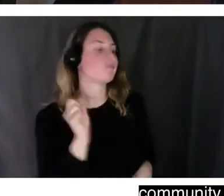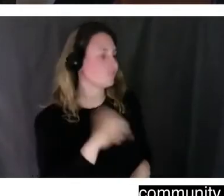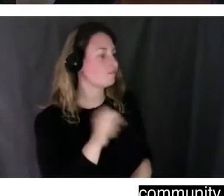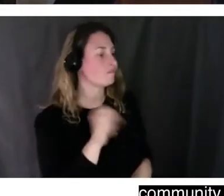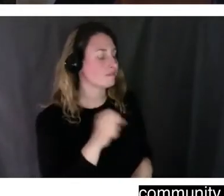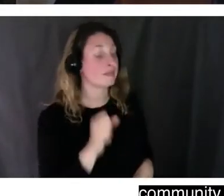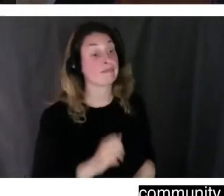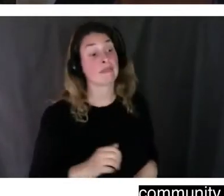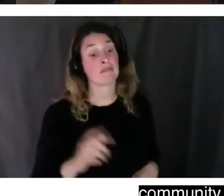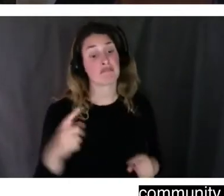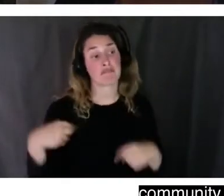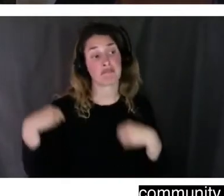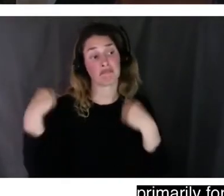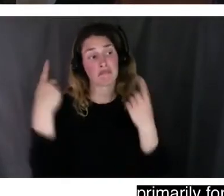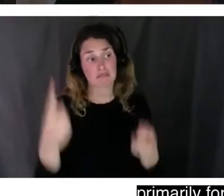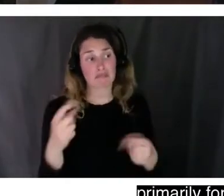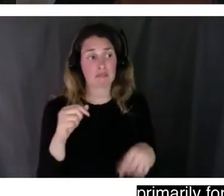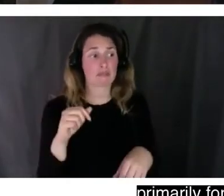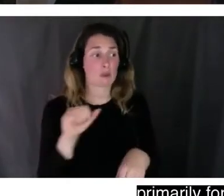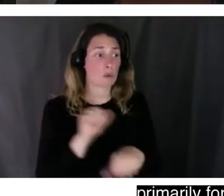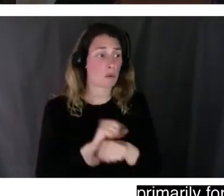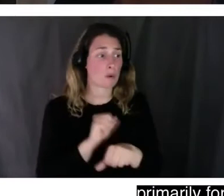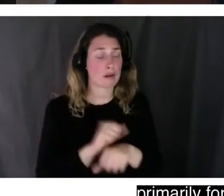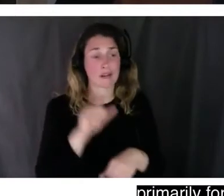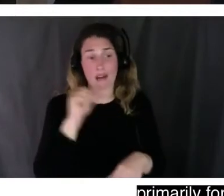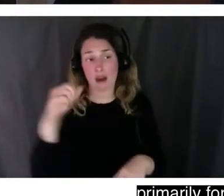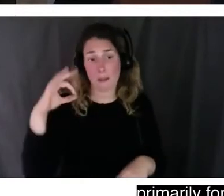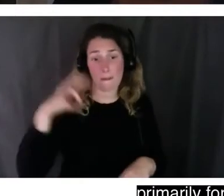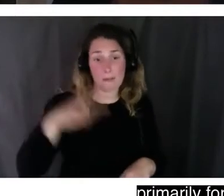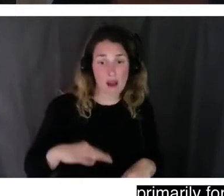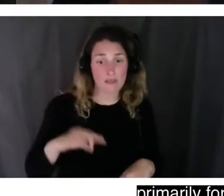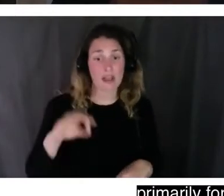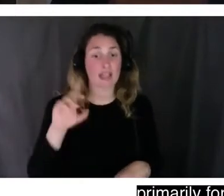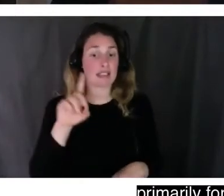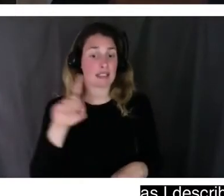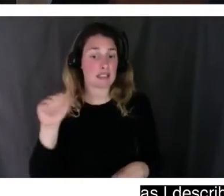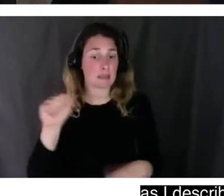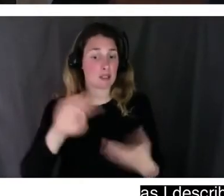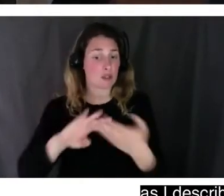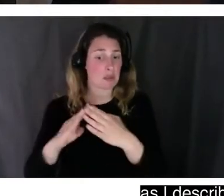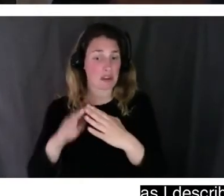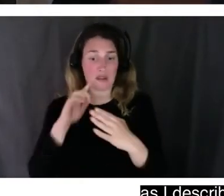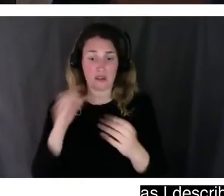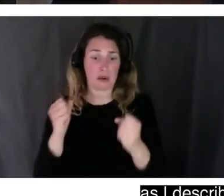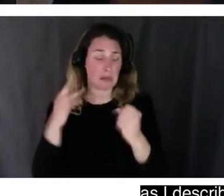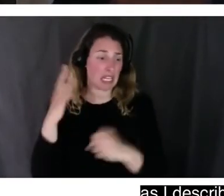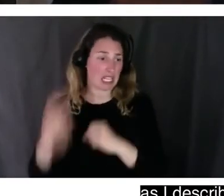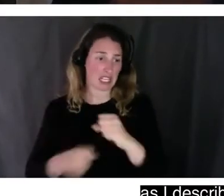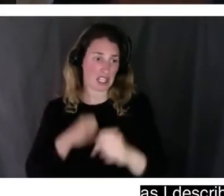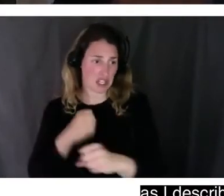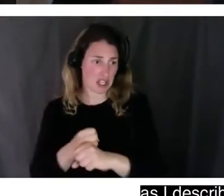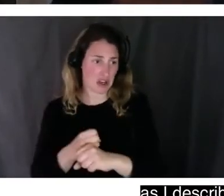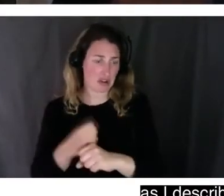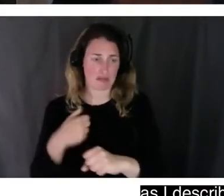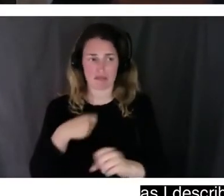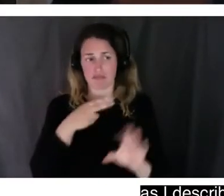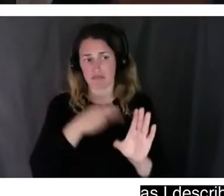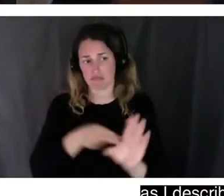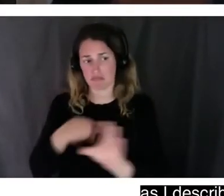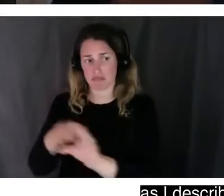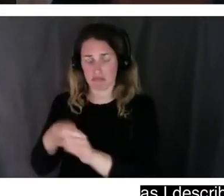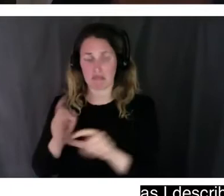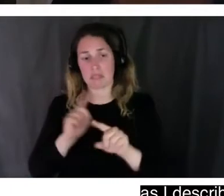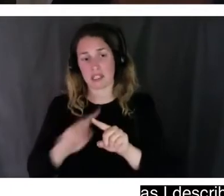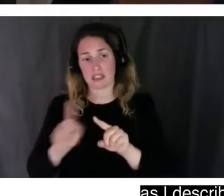community, nonprofit community primarily for many years as well on boards, as I described earlier,